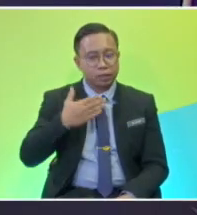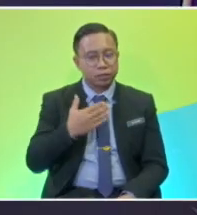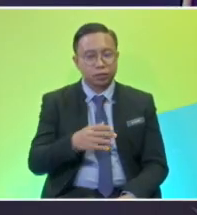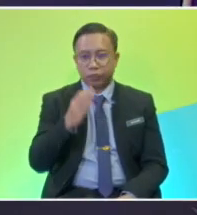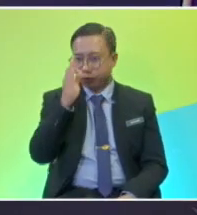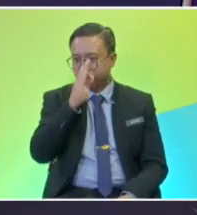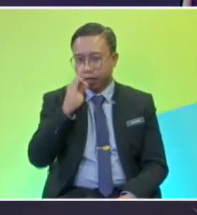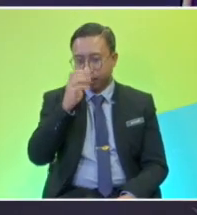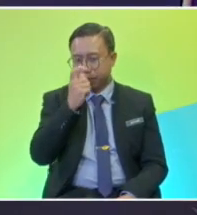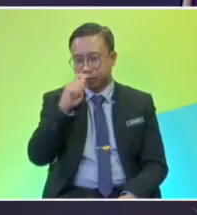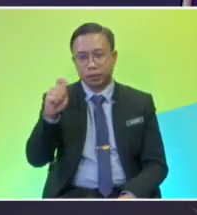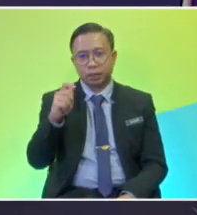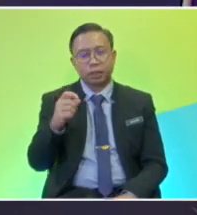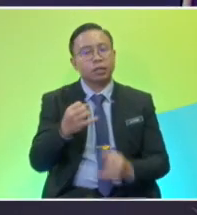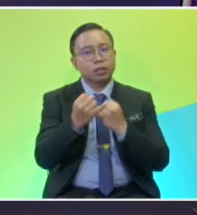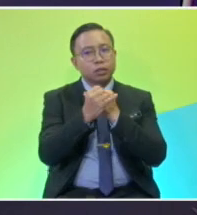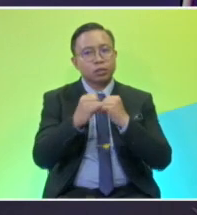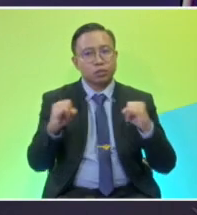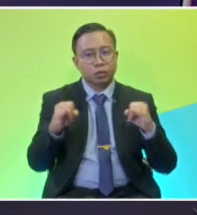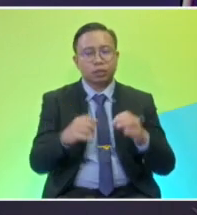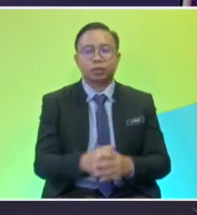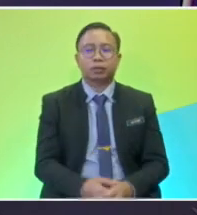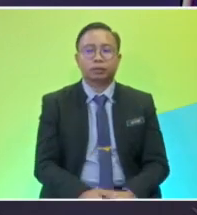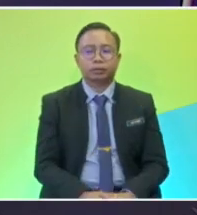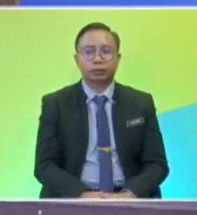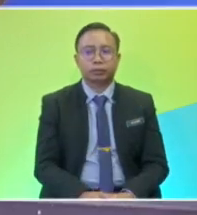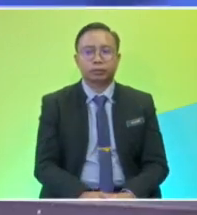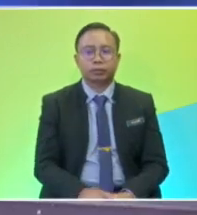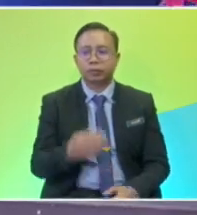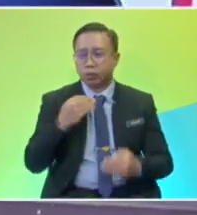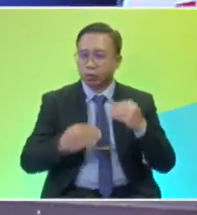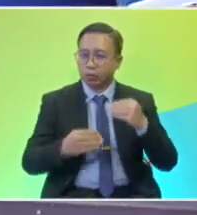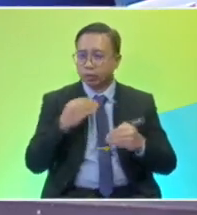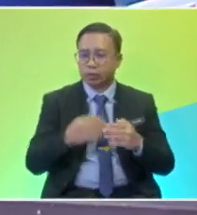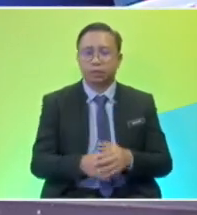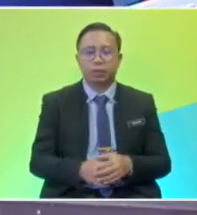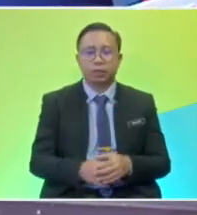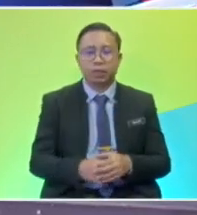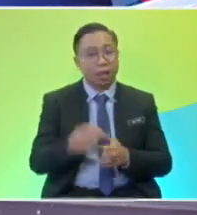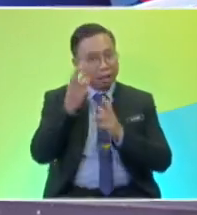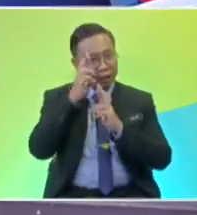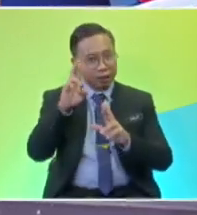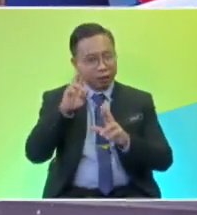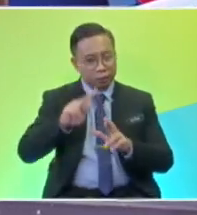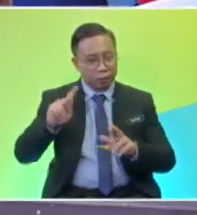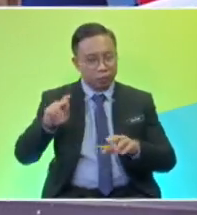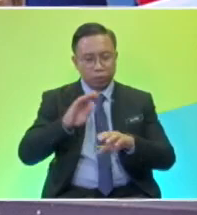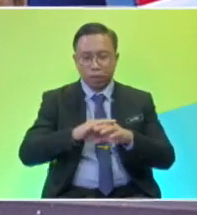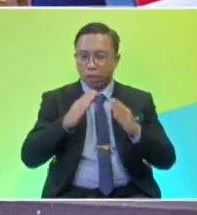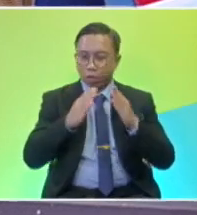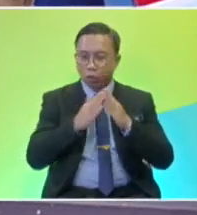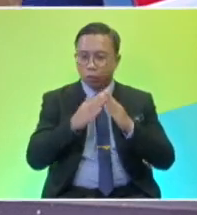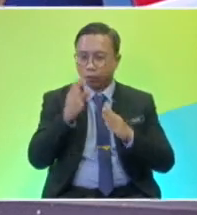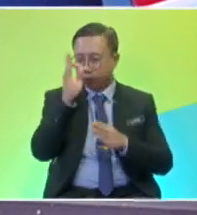the out where the joints are in this Mr. Skeleton's body. So are we ready, people at home? We are going to find